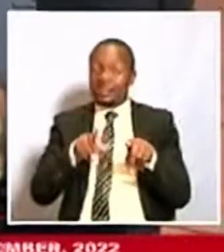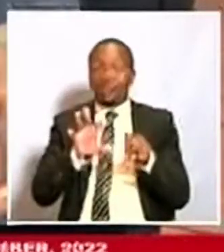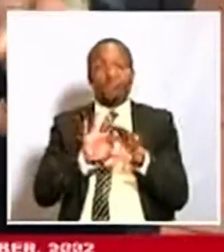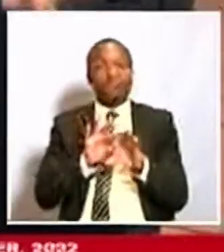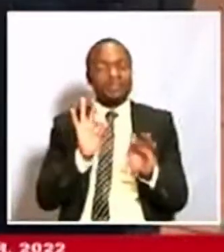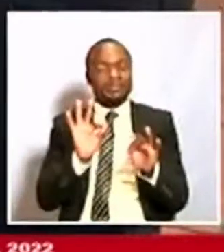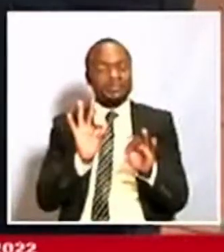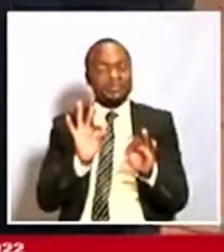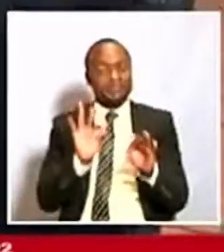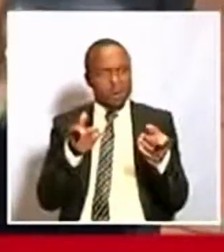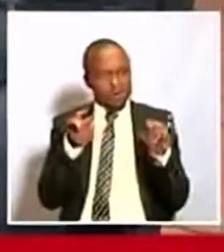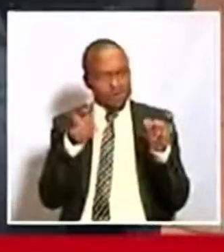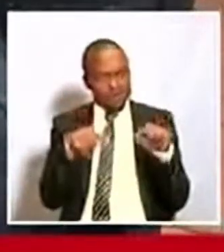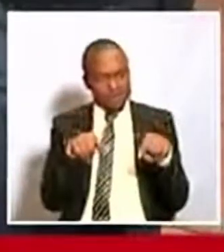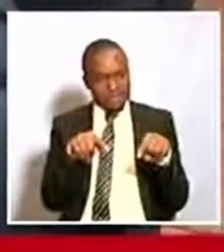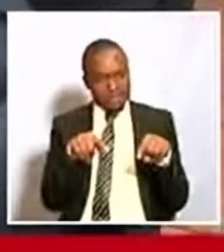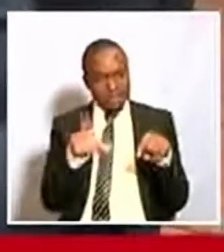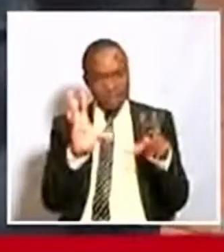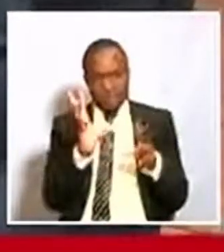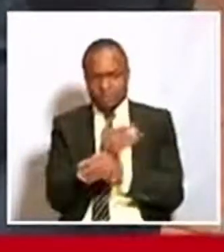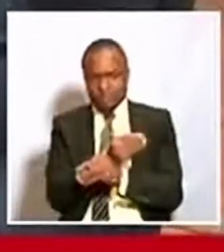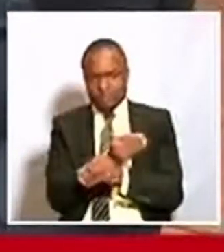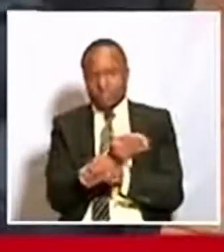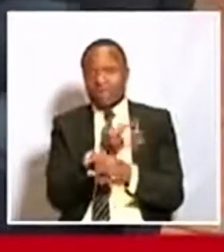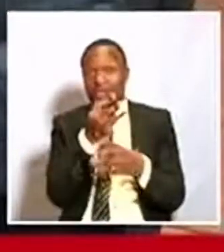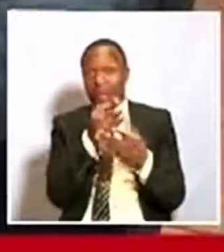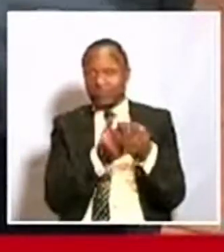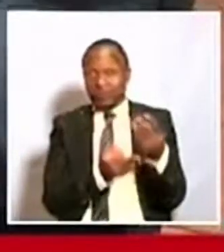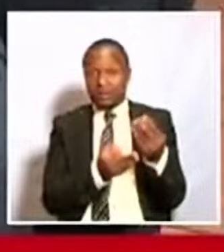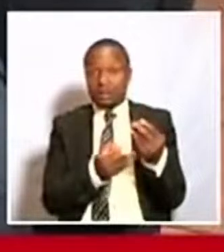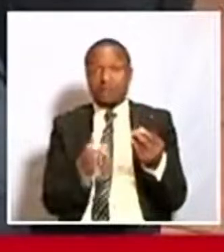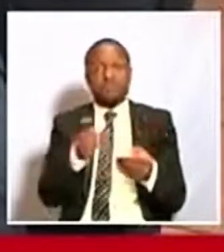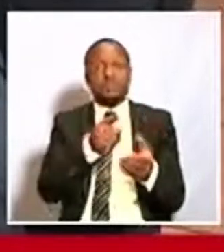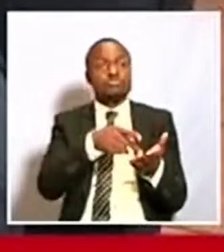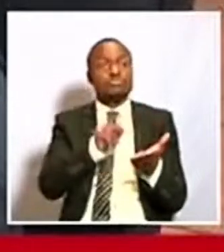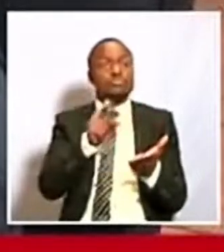also, even when there is missing applications, they will pay.